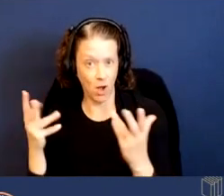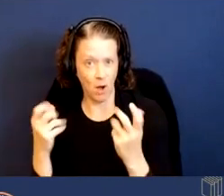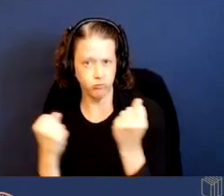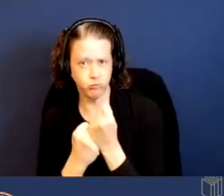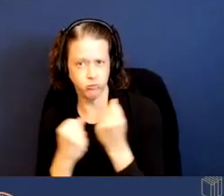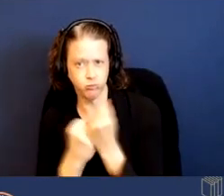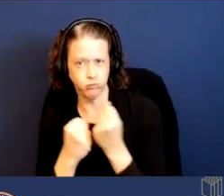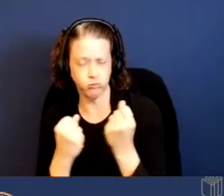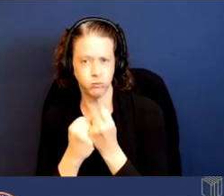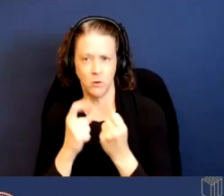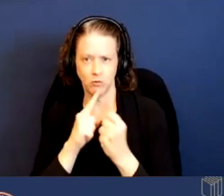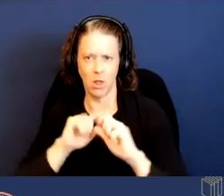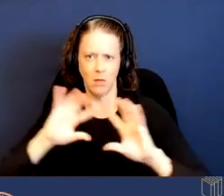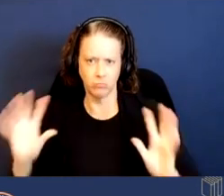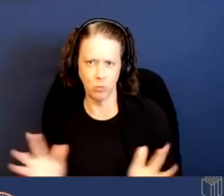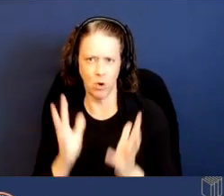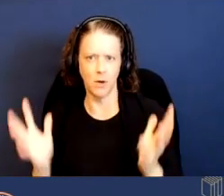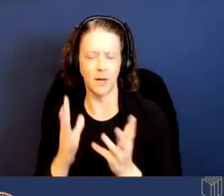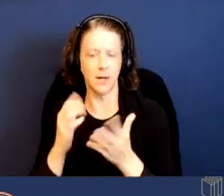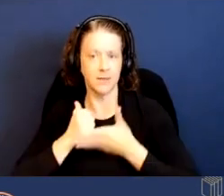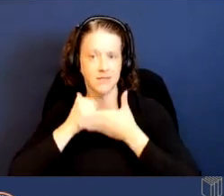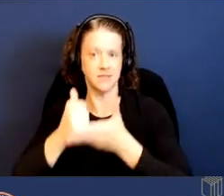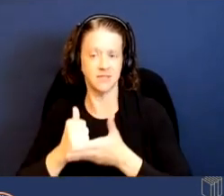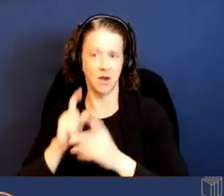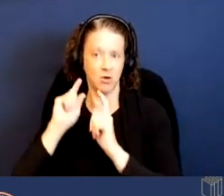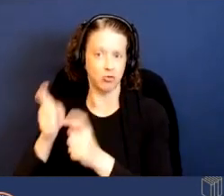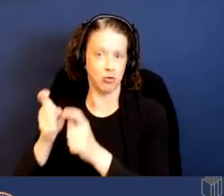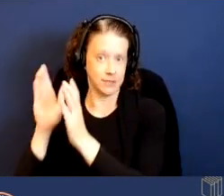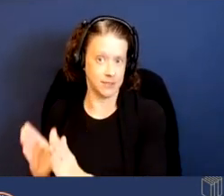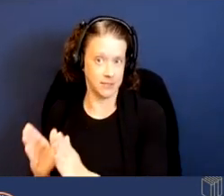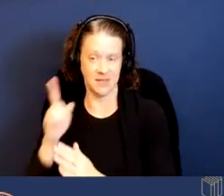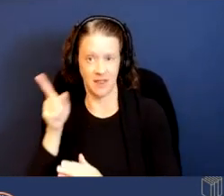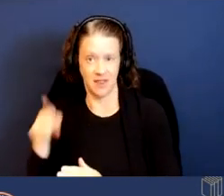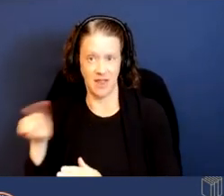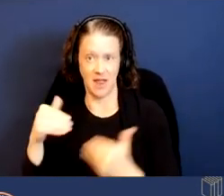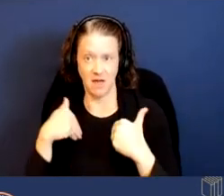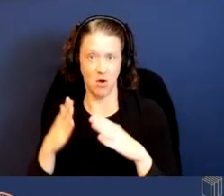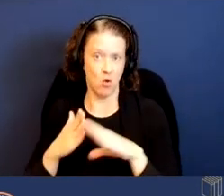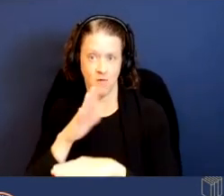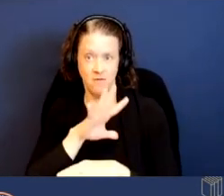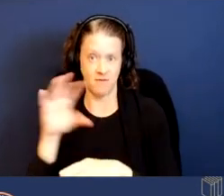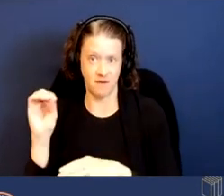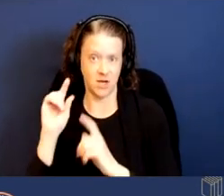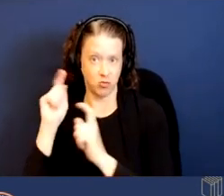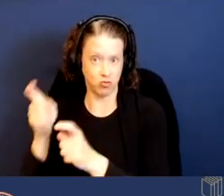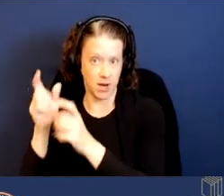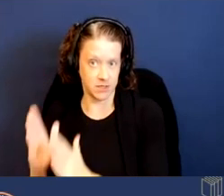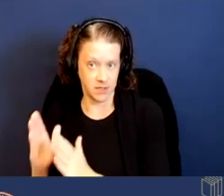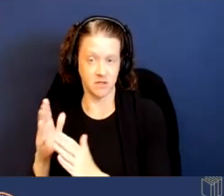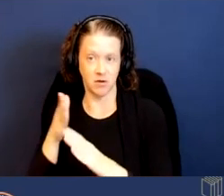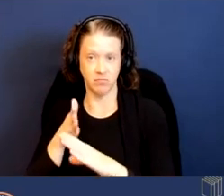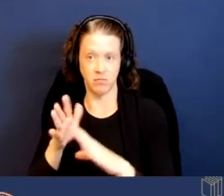of really promoting and assisting grantees. I believe they have over 50 across the state of